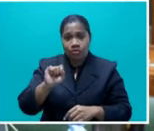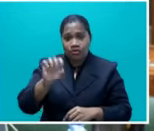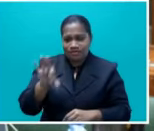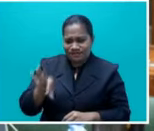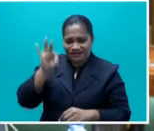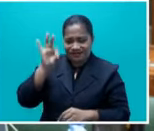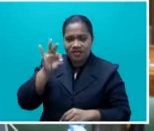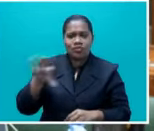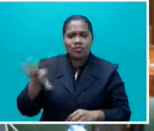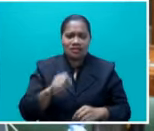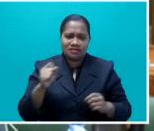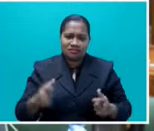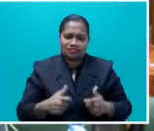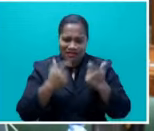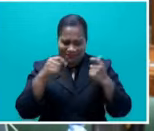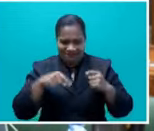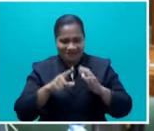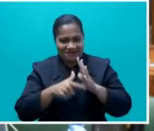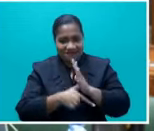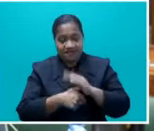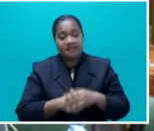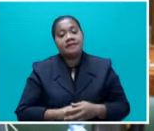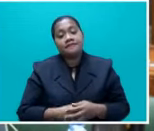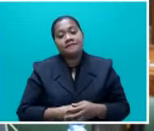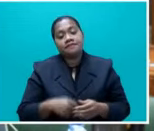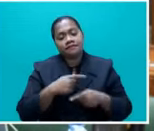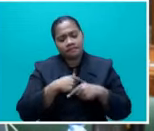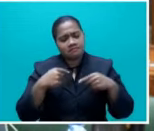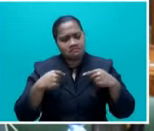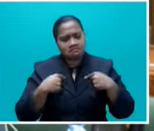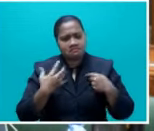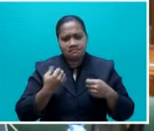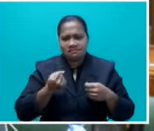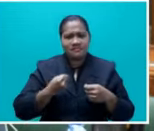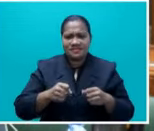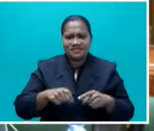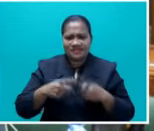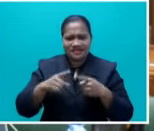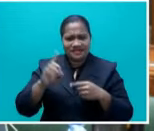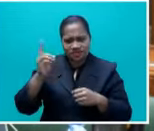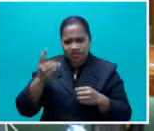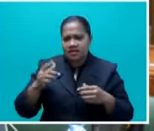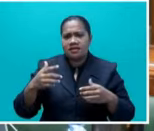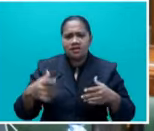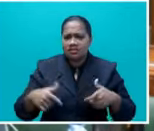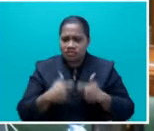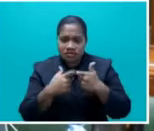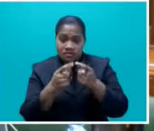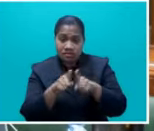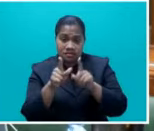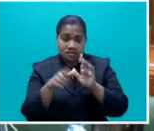at such a time as this, where we are confronted with varying degrees of threats and challenges, while at the same time aspire